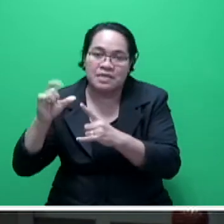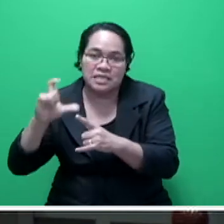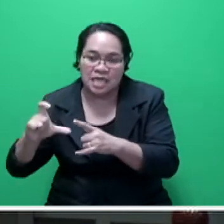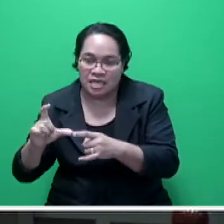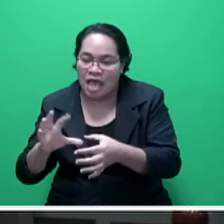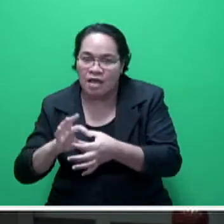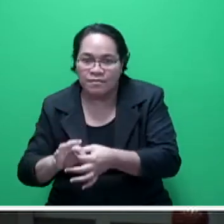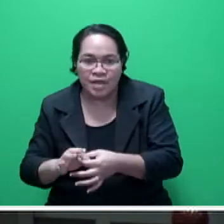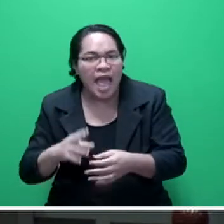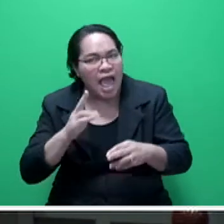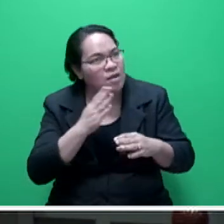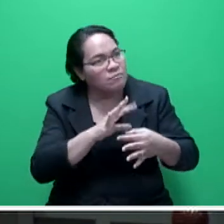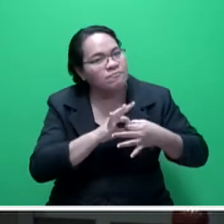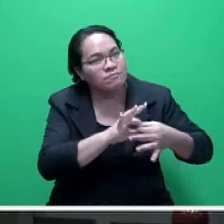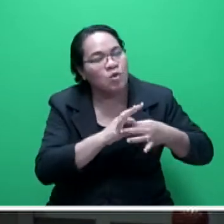with FNU